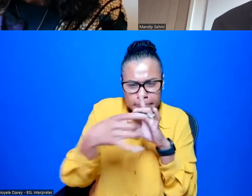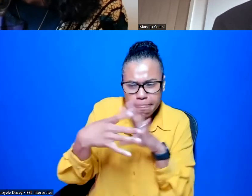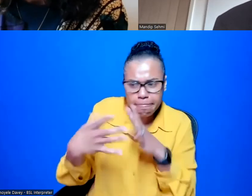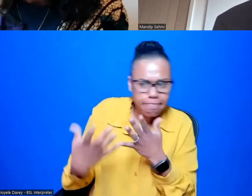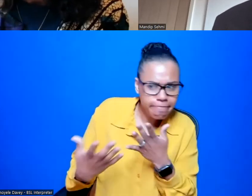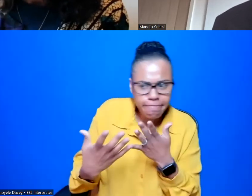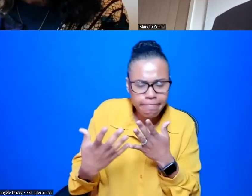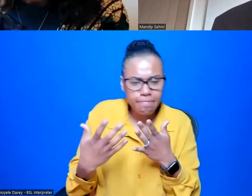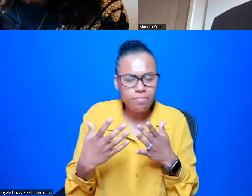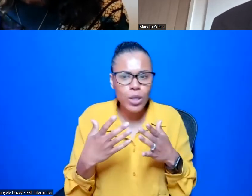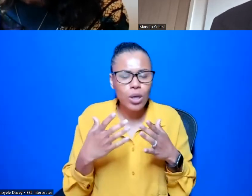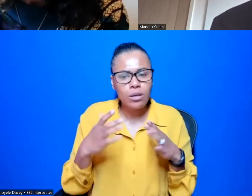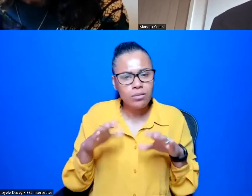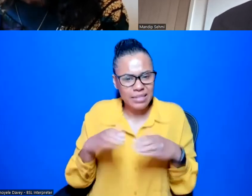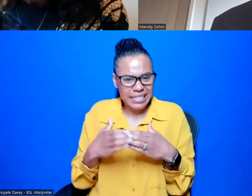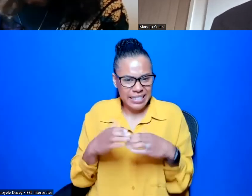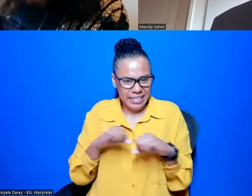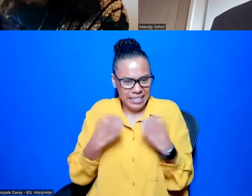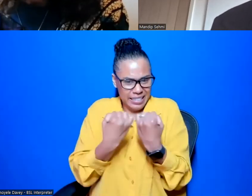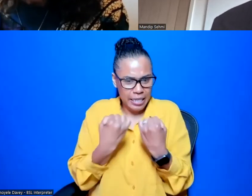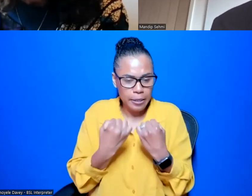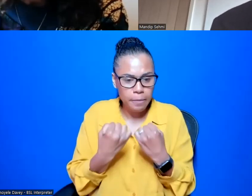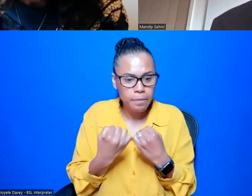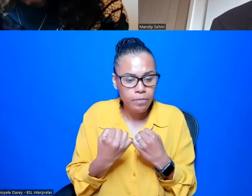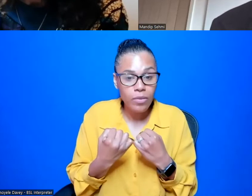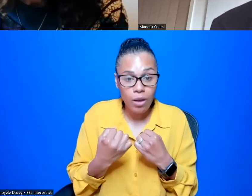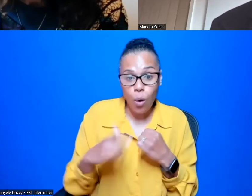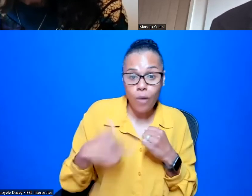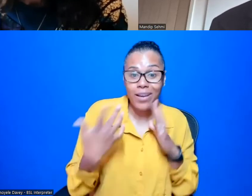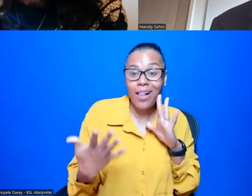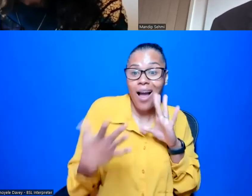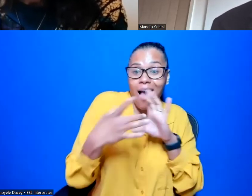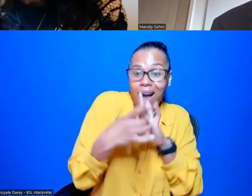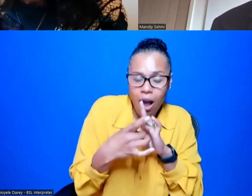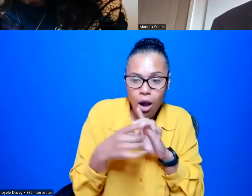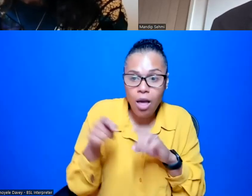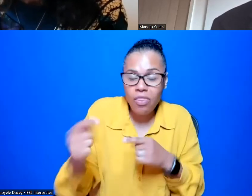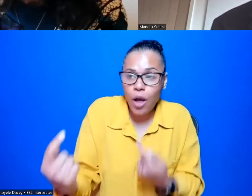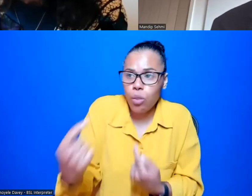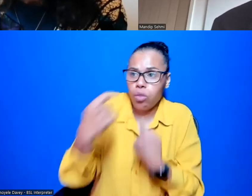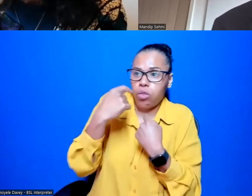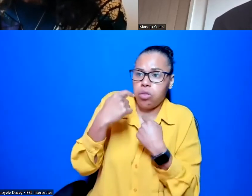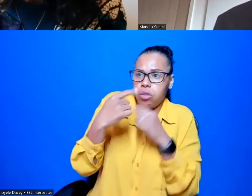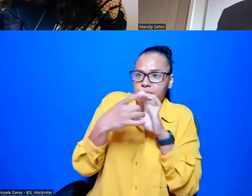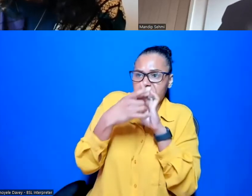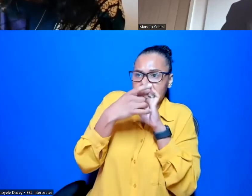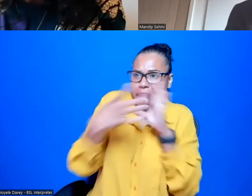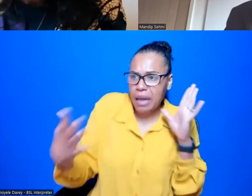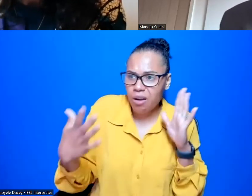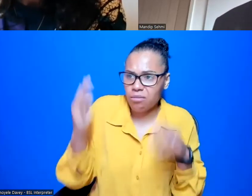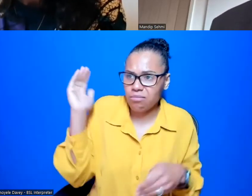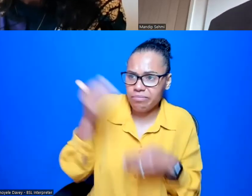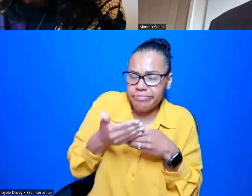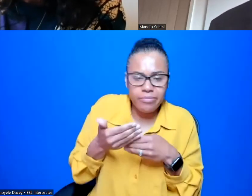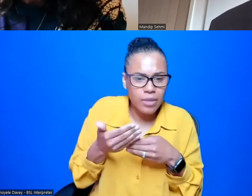sort of, the kind of bridges that were built were broken because of those comments. You just felt like you were on the outside of